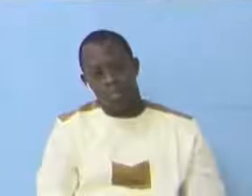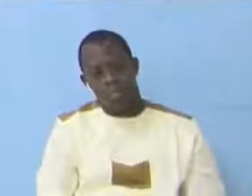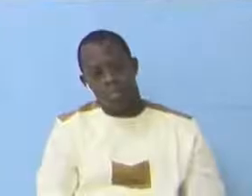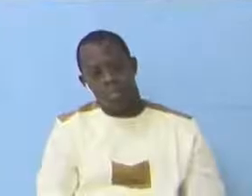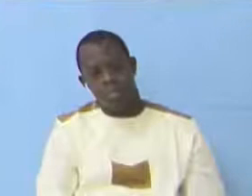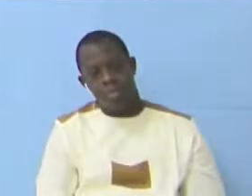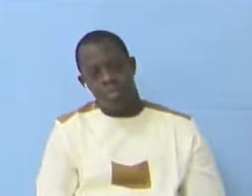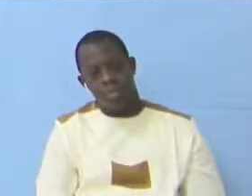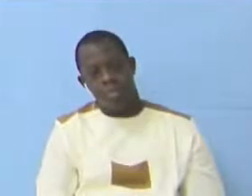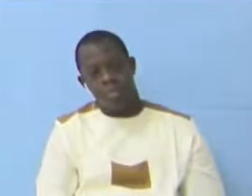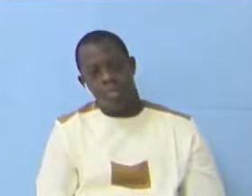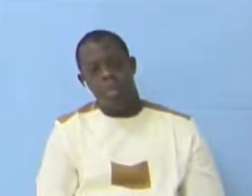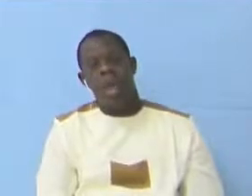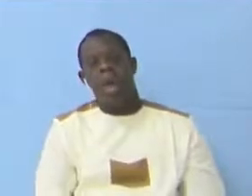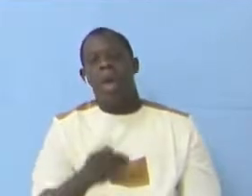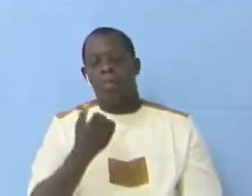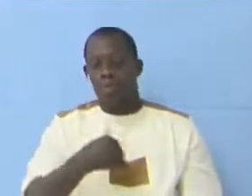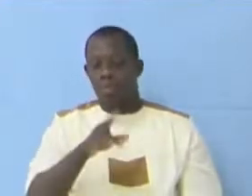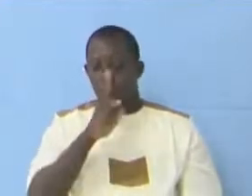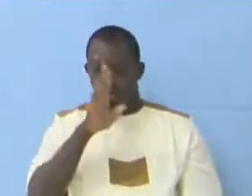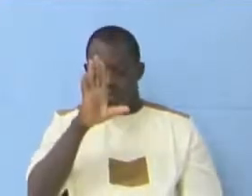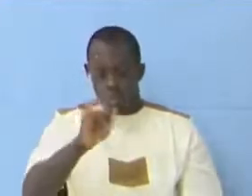Those that did the torture,